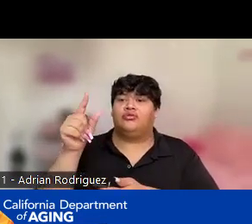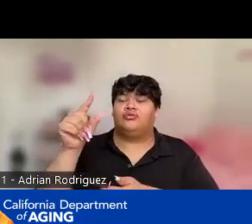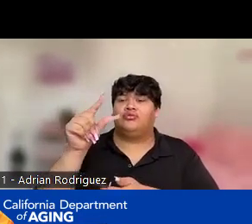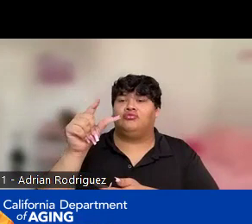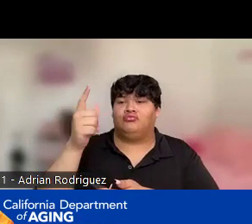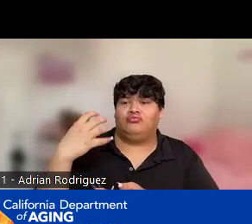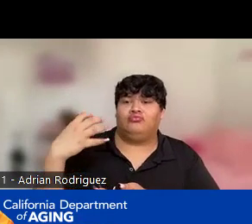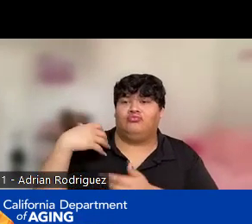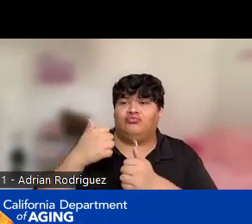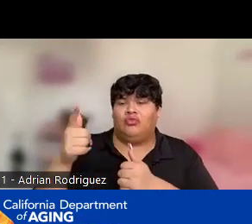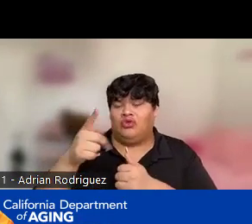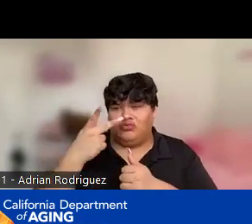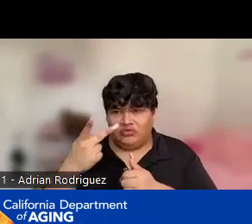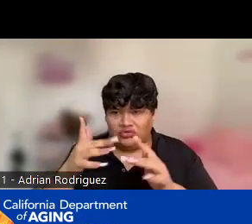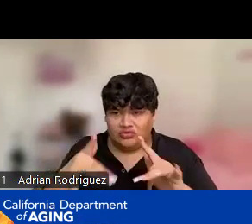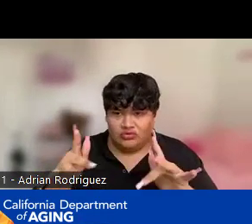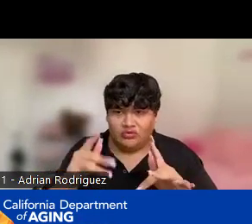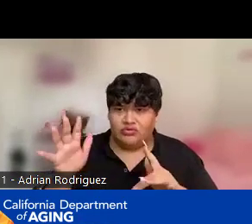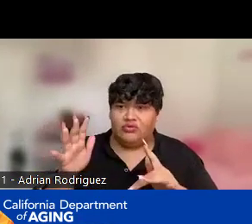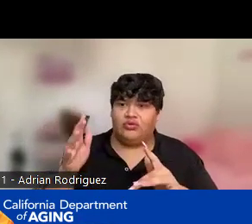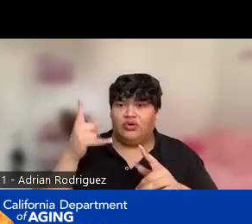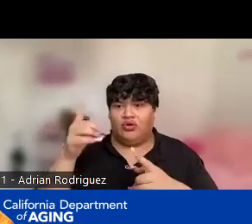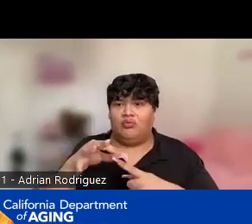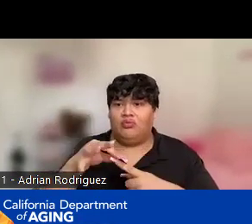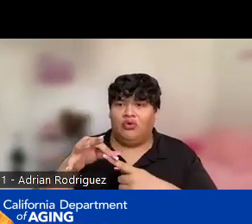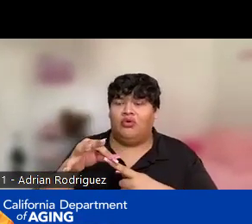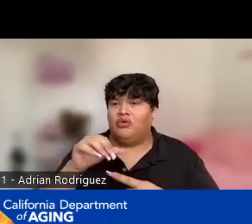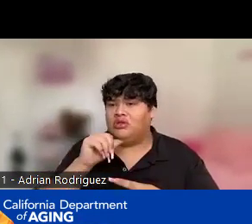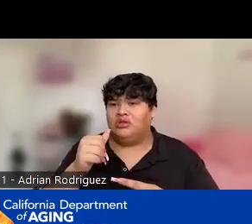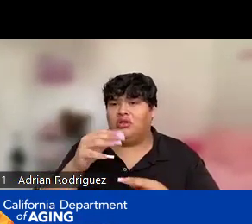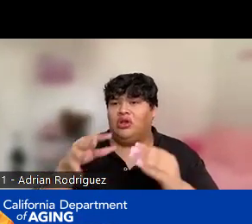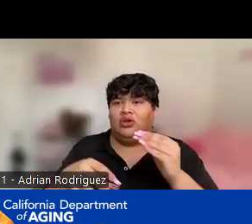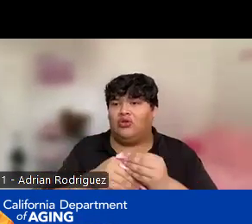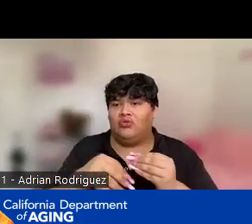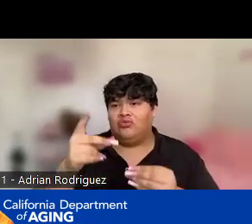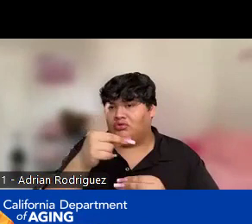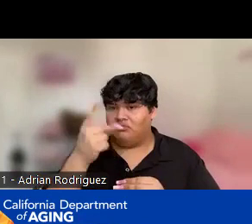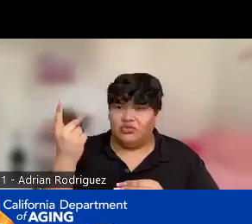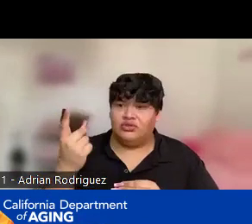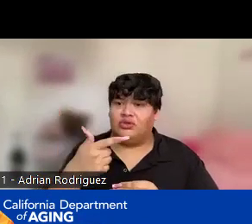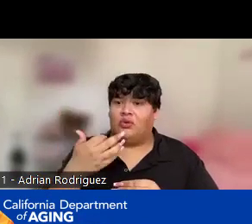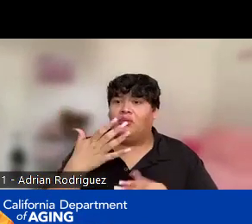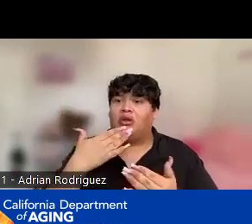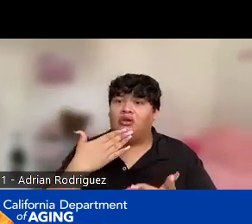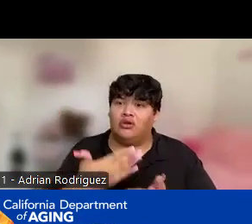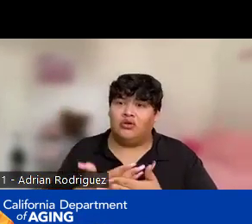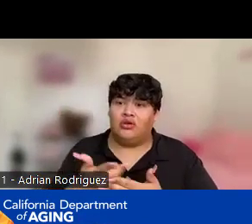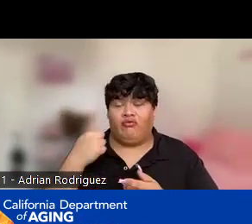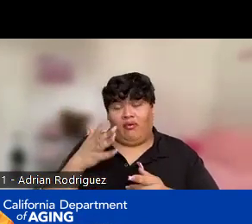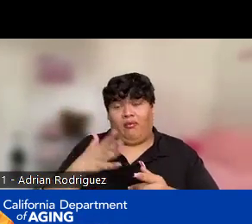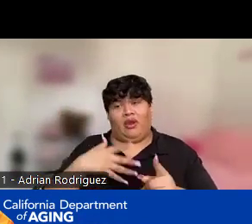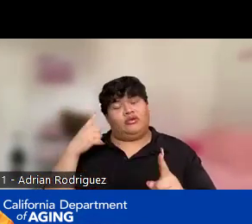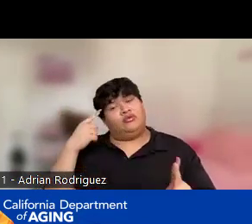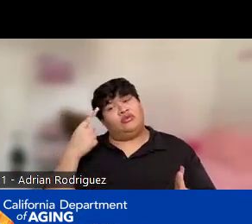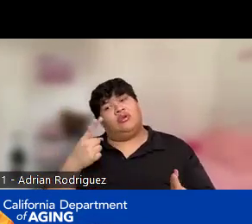I'm on the website right now. Her priorities does not include dementia. So it would be good, from my perspective,